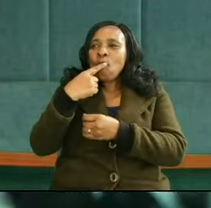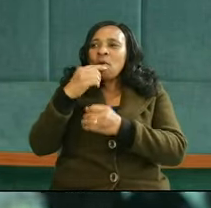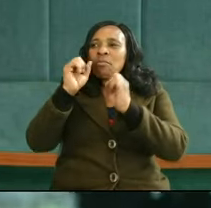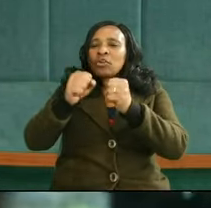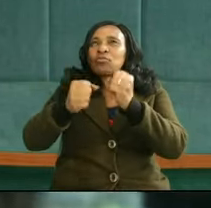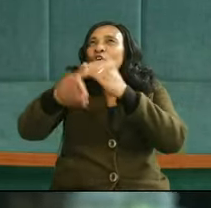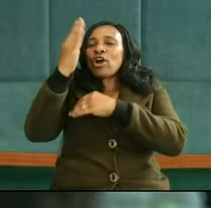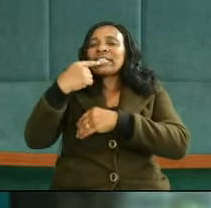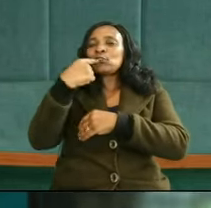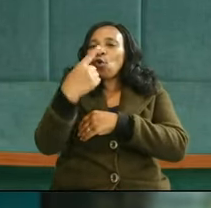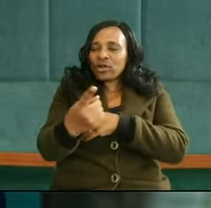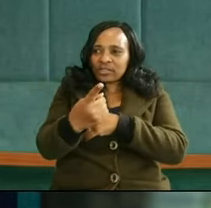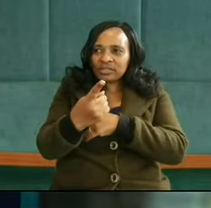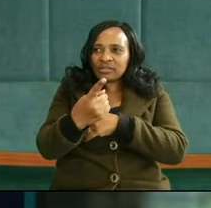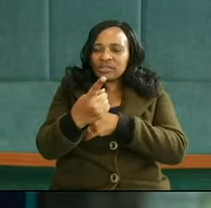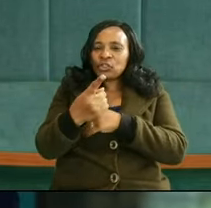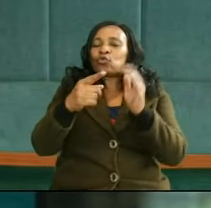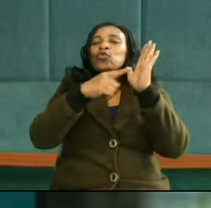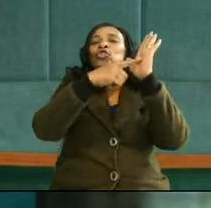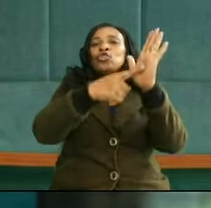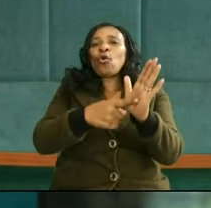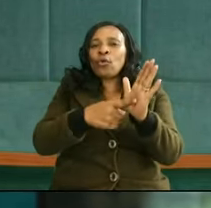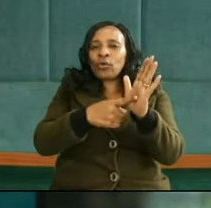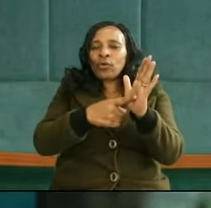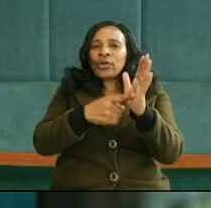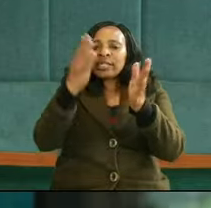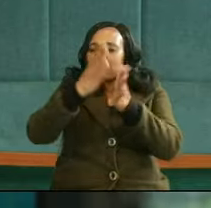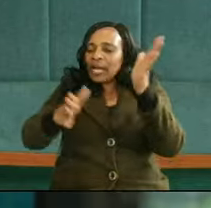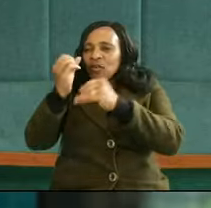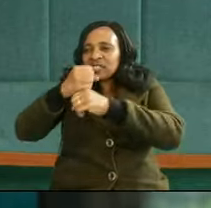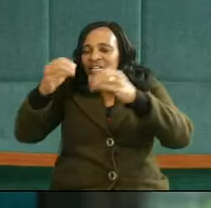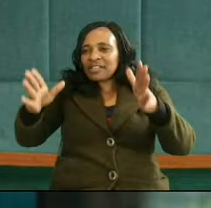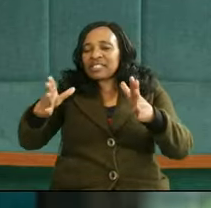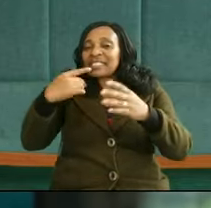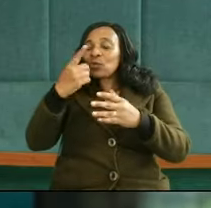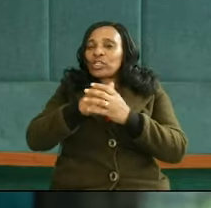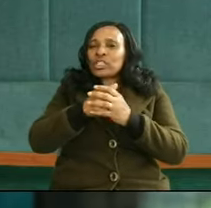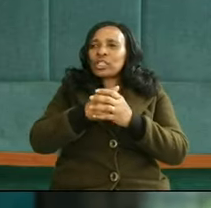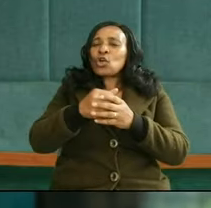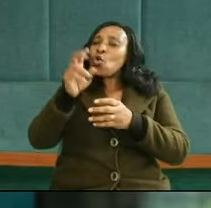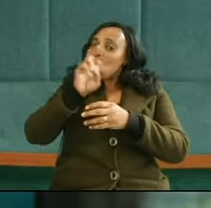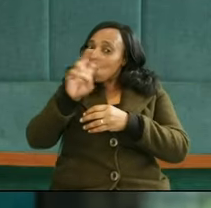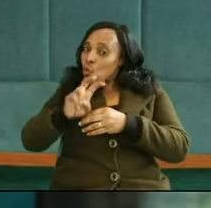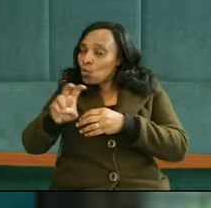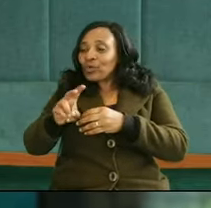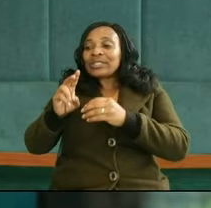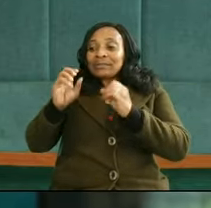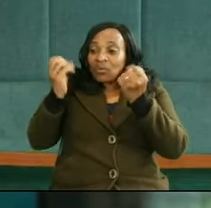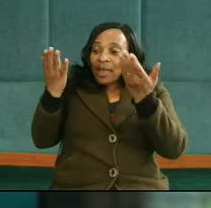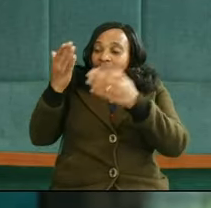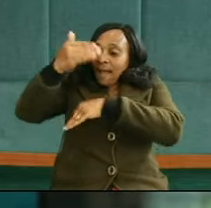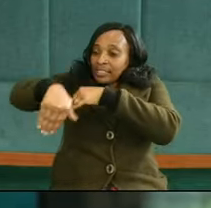called and to demonstrate this, the plan of salvation. He says, he told Abraham, look, there is a lamb in the